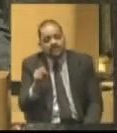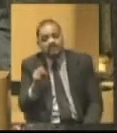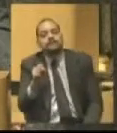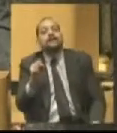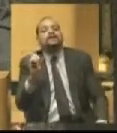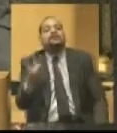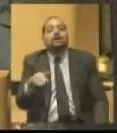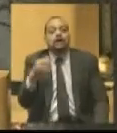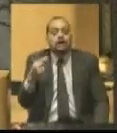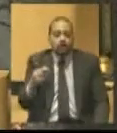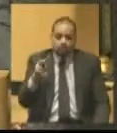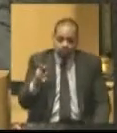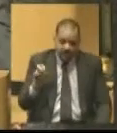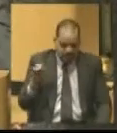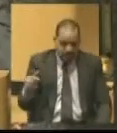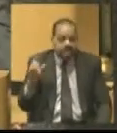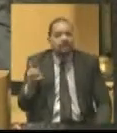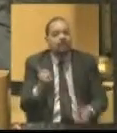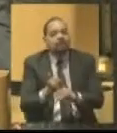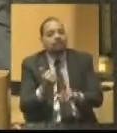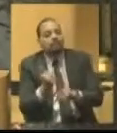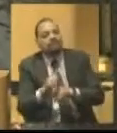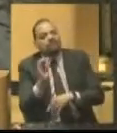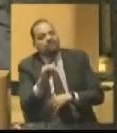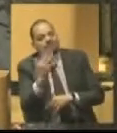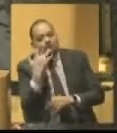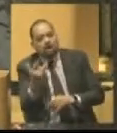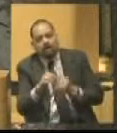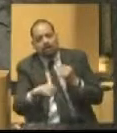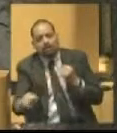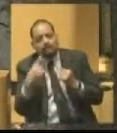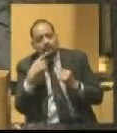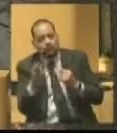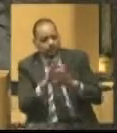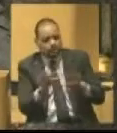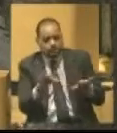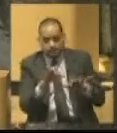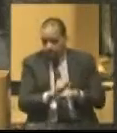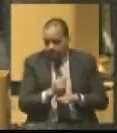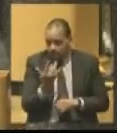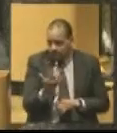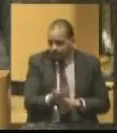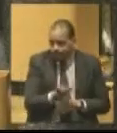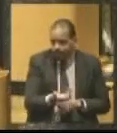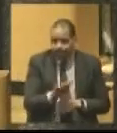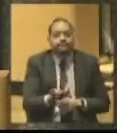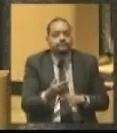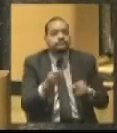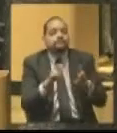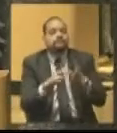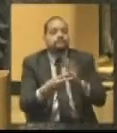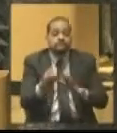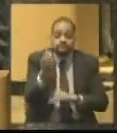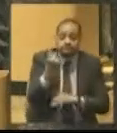taking Lincoln so long to free the slaves, and all the while Lincoln was ordering the emancipation of thousands of slaves in the lower Mississippi Valley.